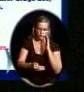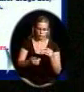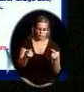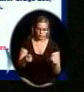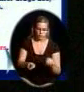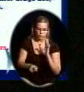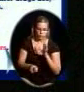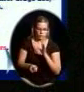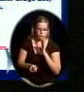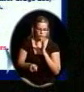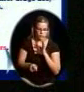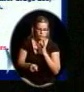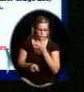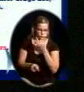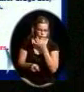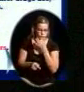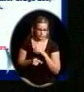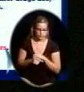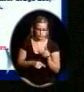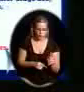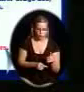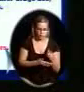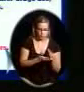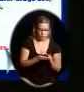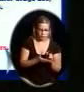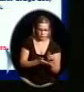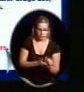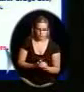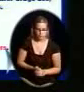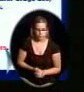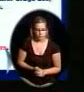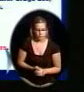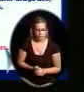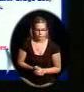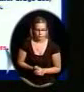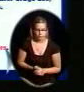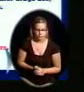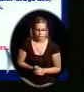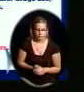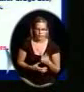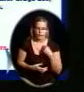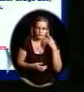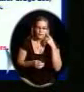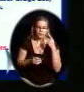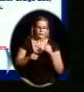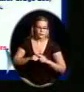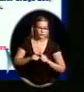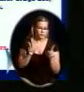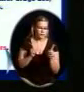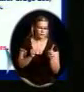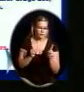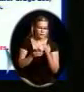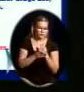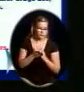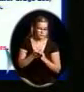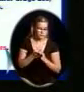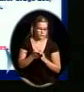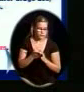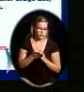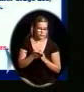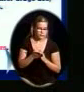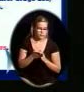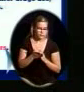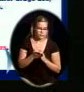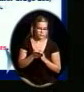that we'll talk about here in a little bit. This is one data source that will come from that process. I think a unique aspect of the Communities That